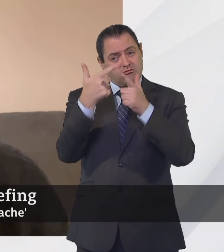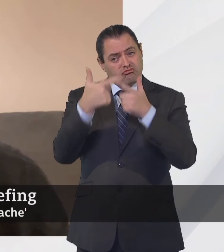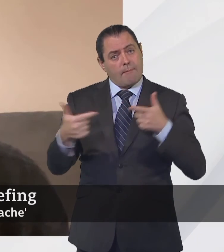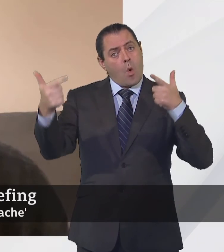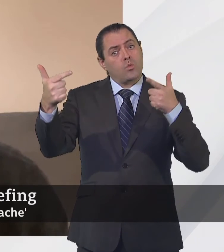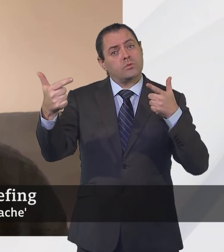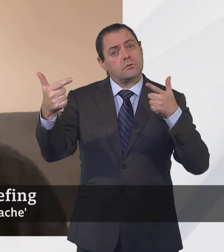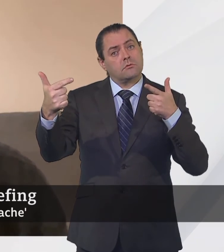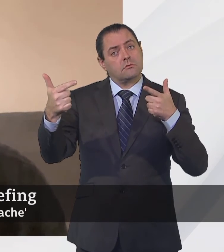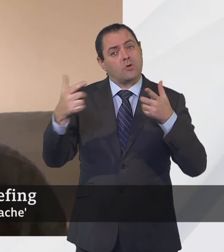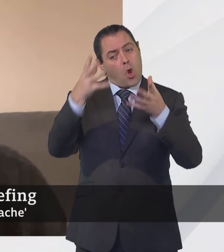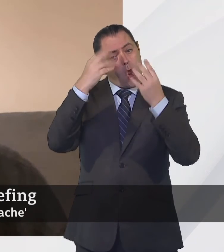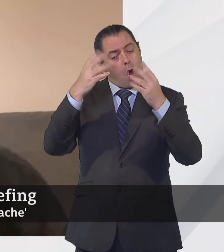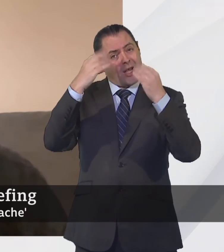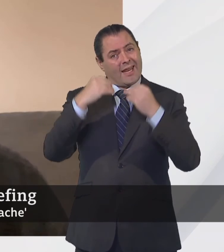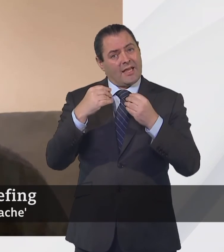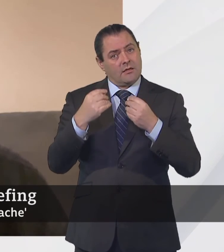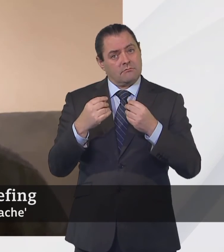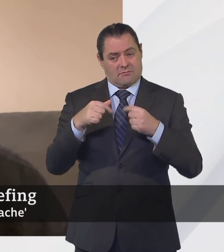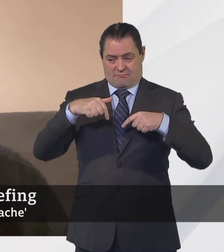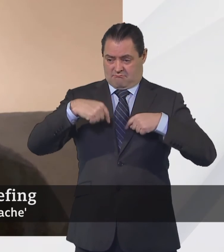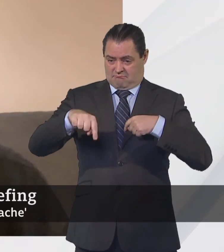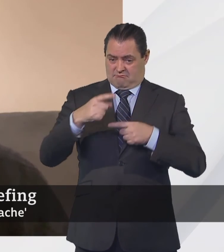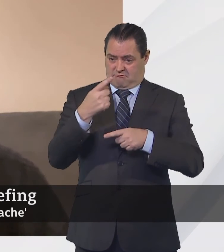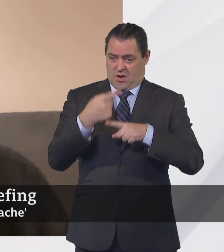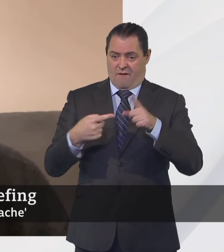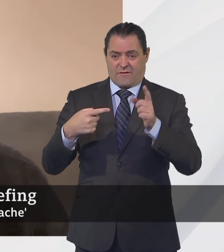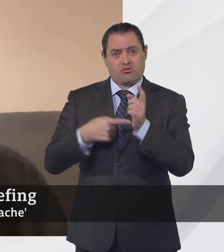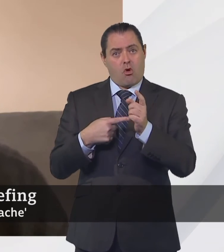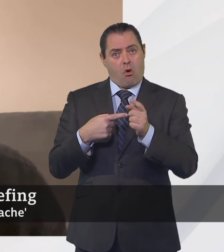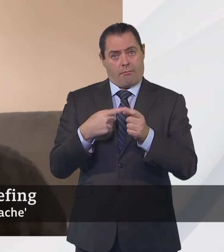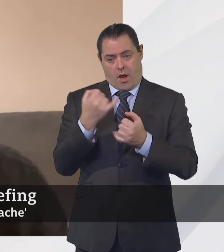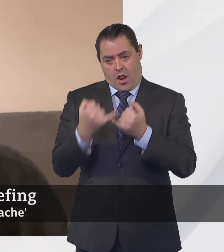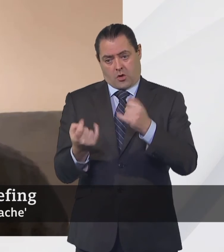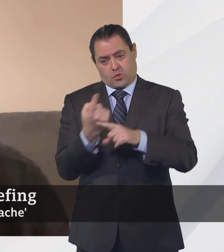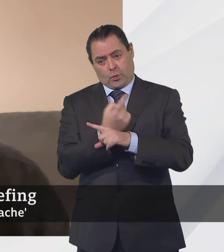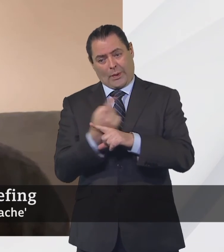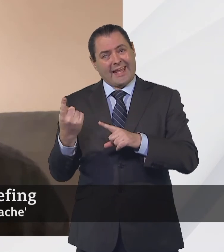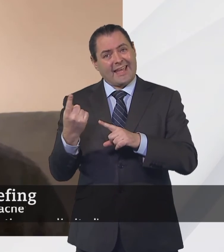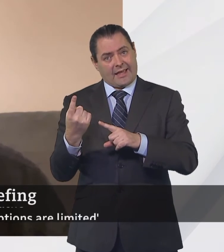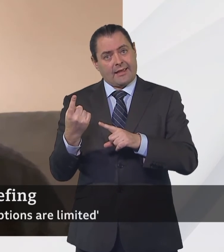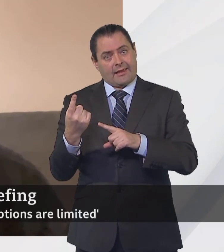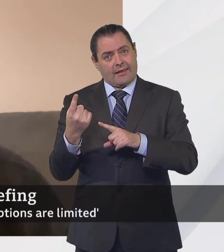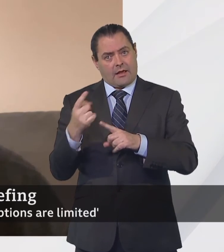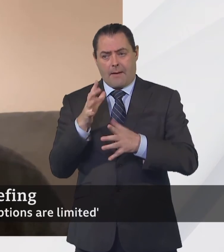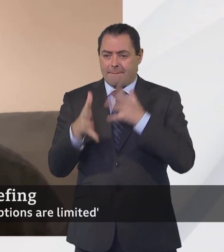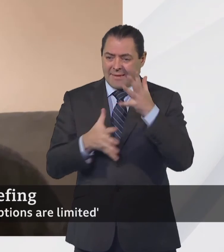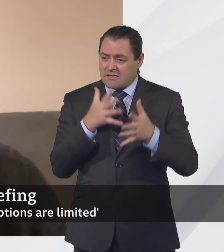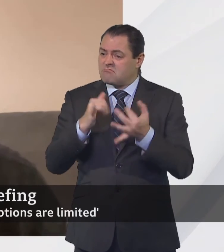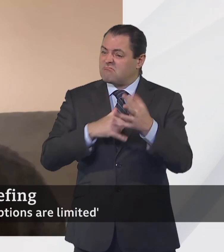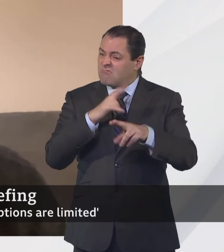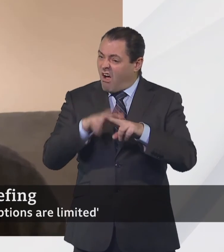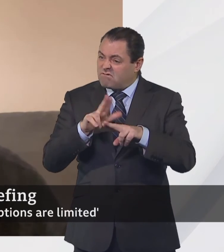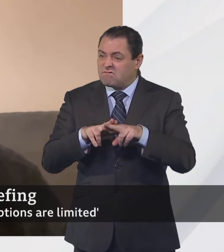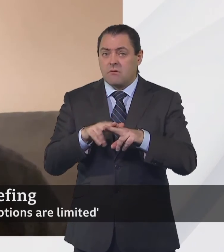of learning in the final week of this half term to prevent staff and families of school-aged children from running